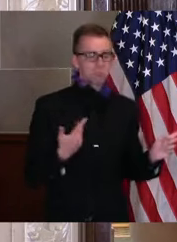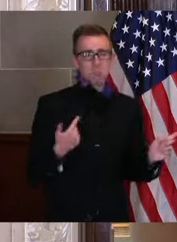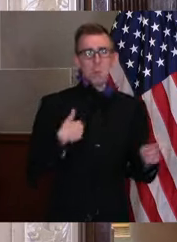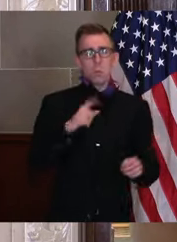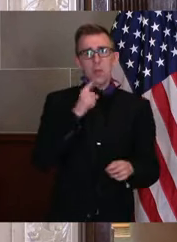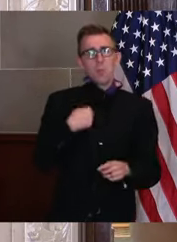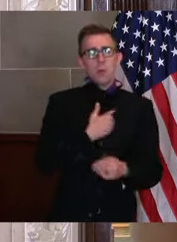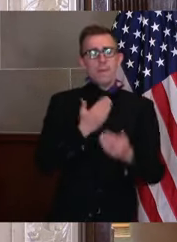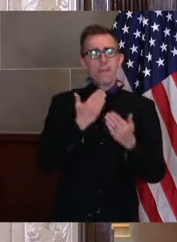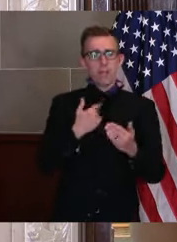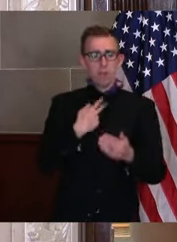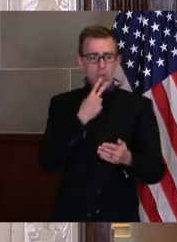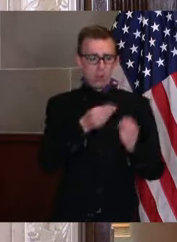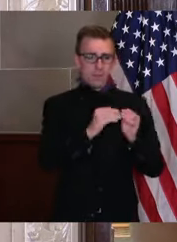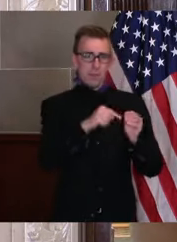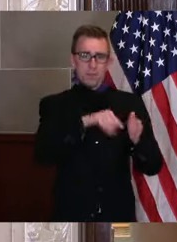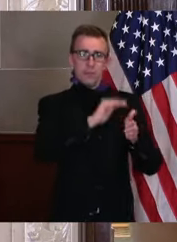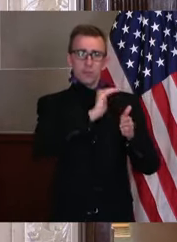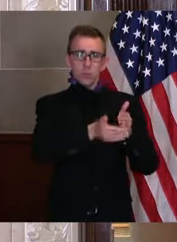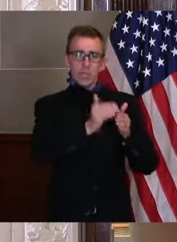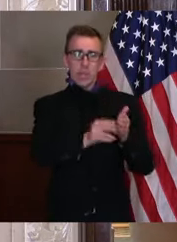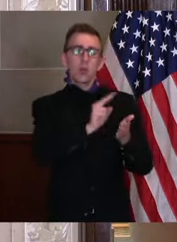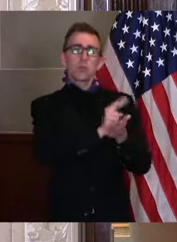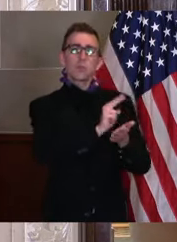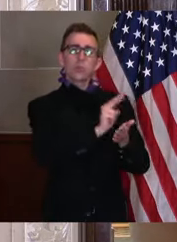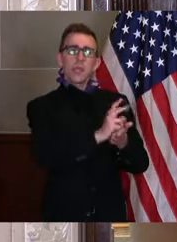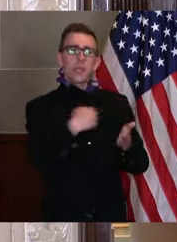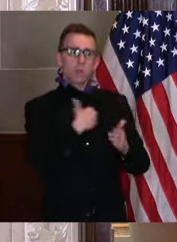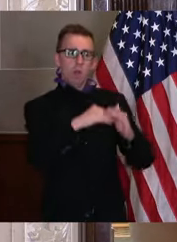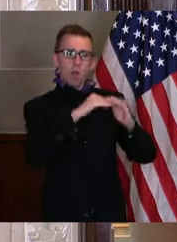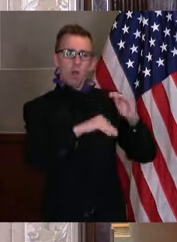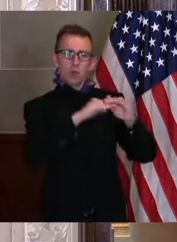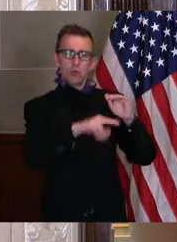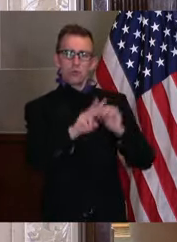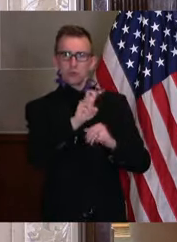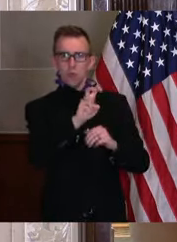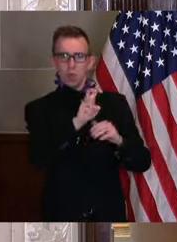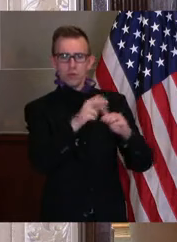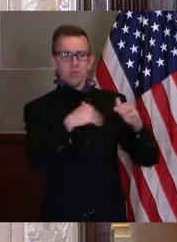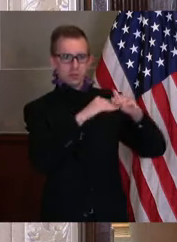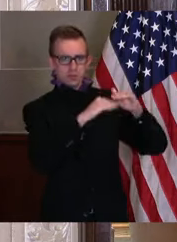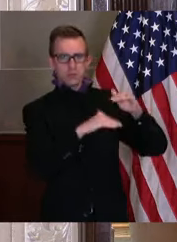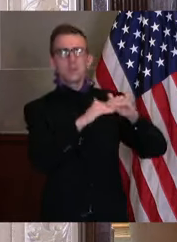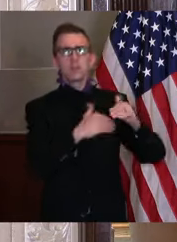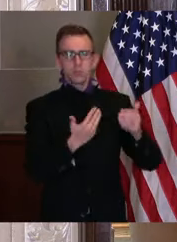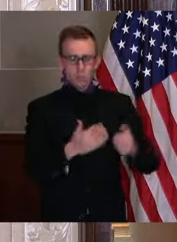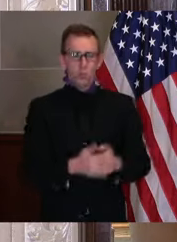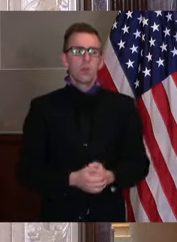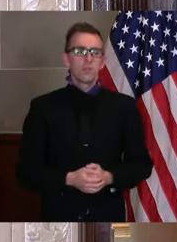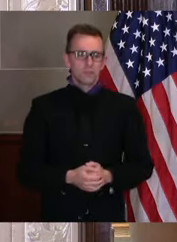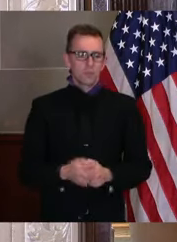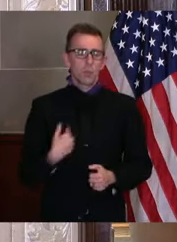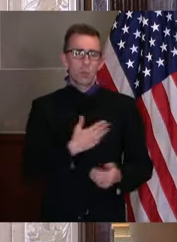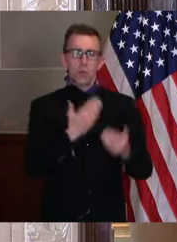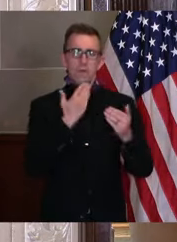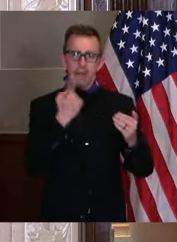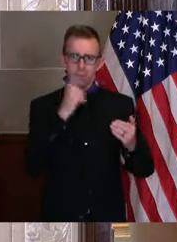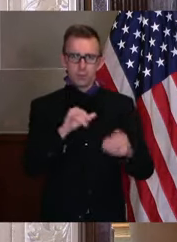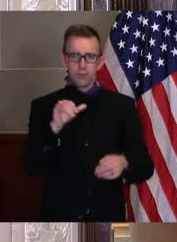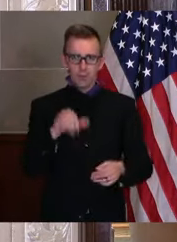at the numbers this weekend. For 2 weeks, we've been trending under 200. And so we're thankful for